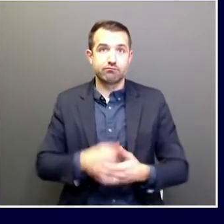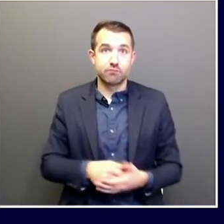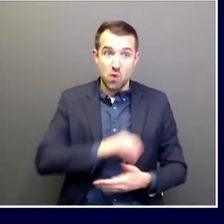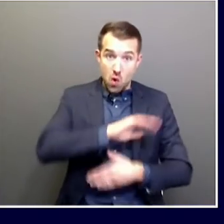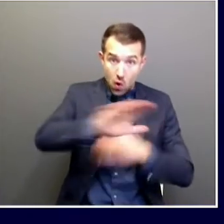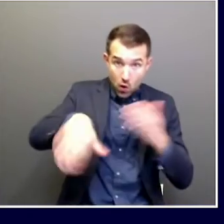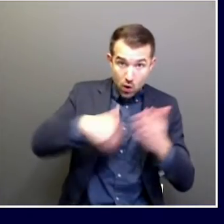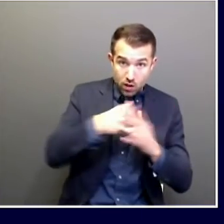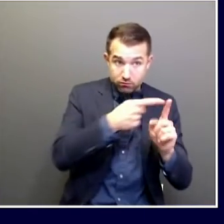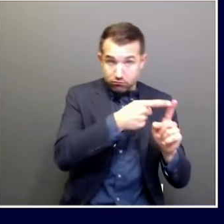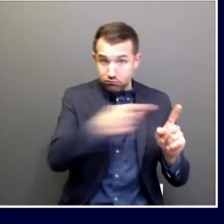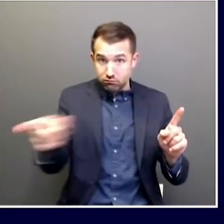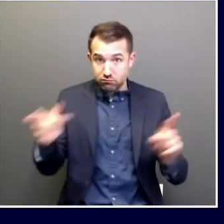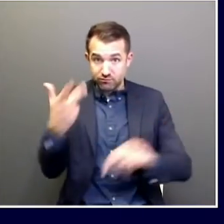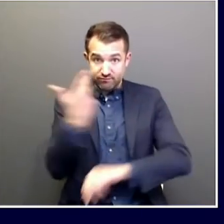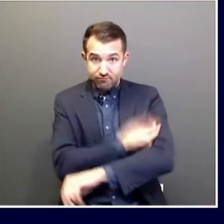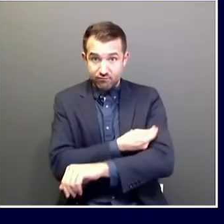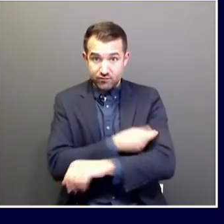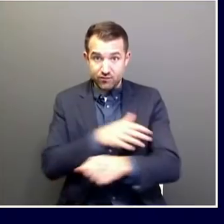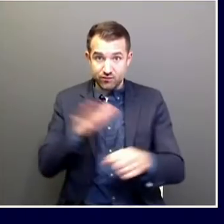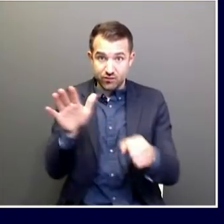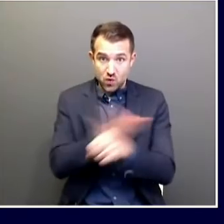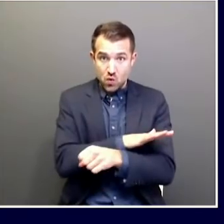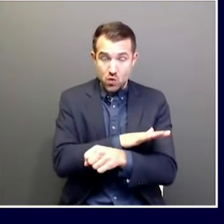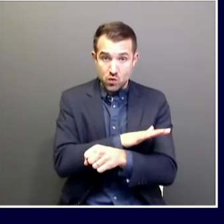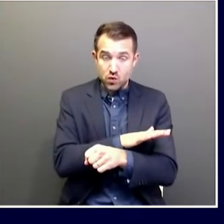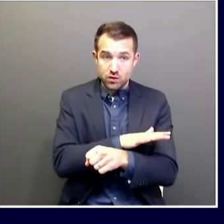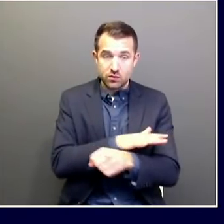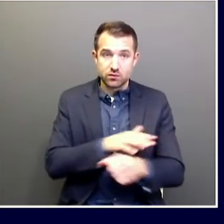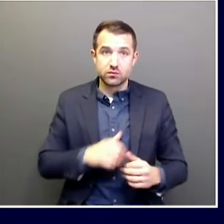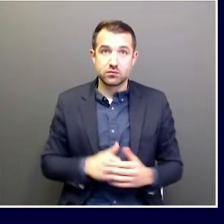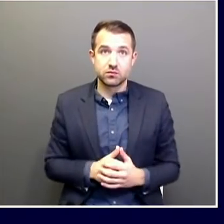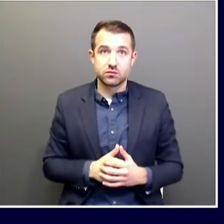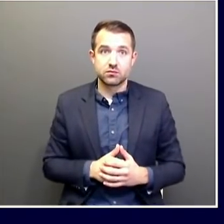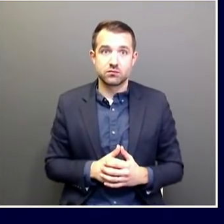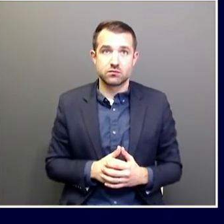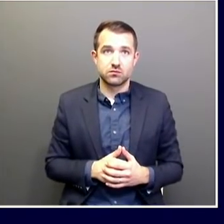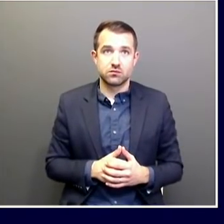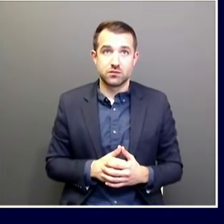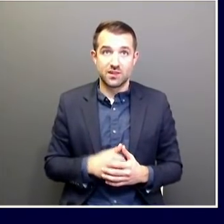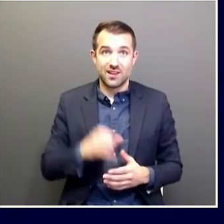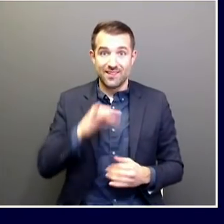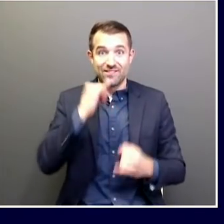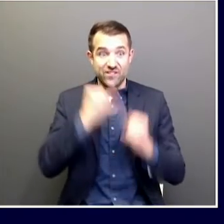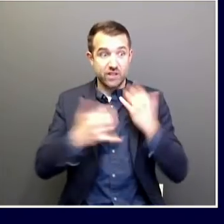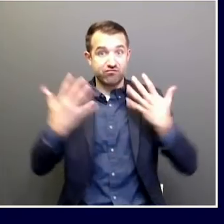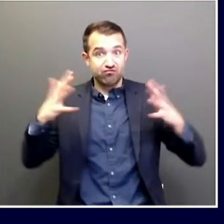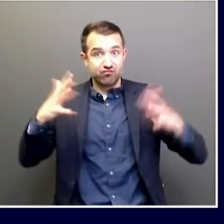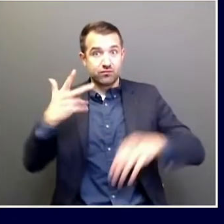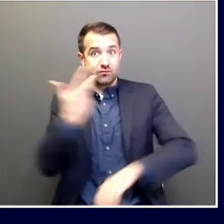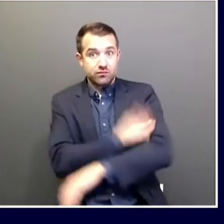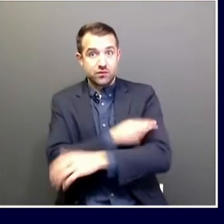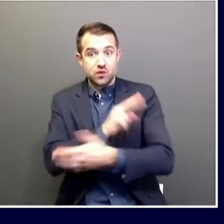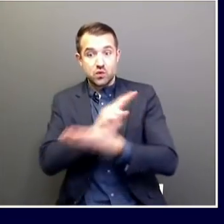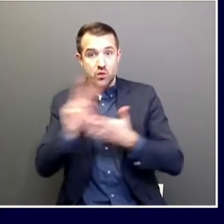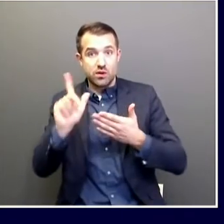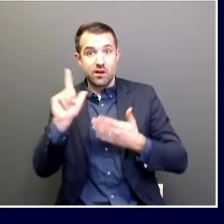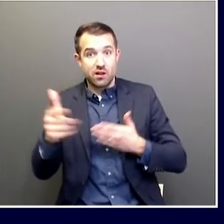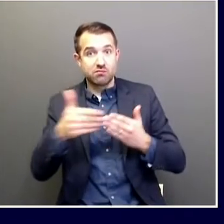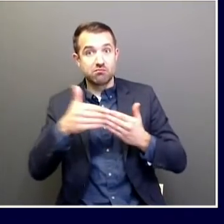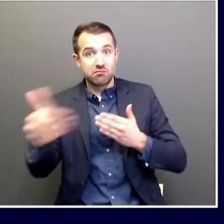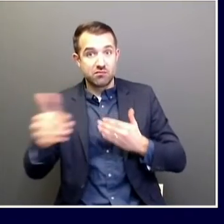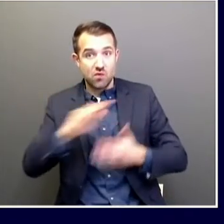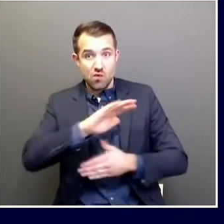and by fully, I mean 2 weeks after their final shot. Everyone who's going to be at your gathering